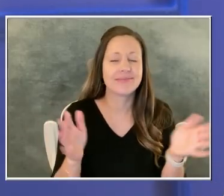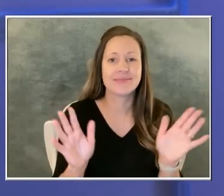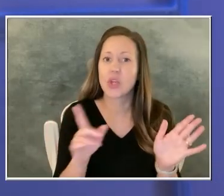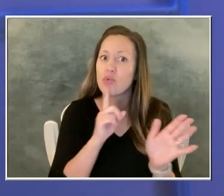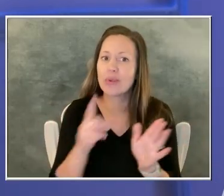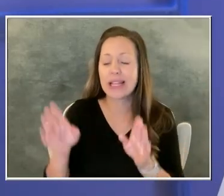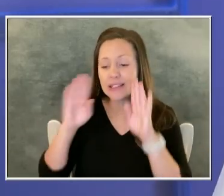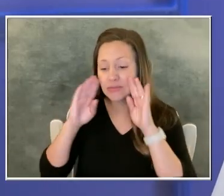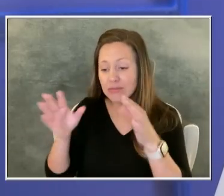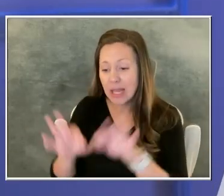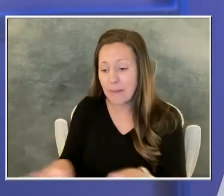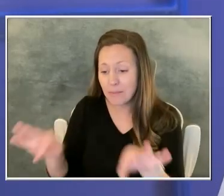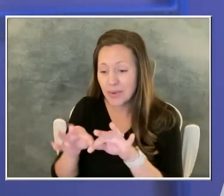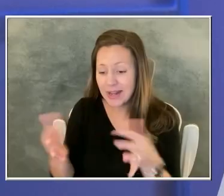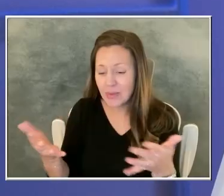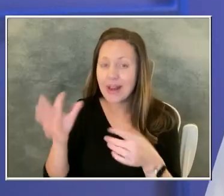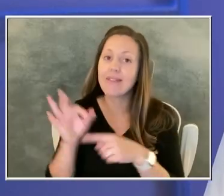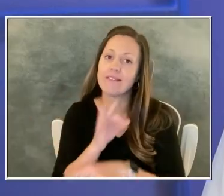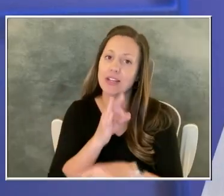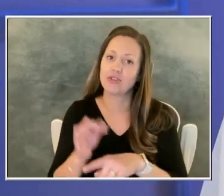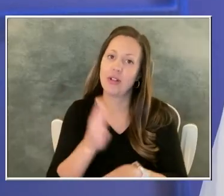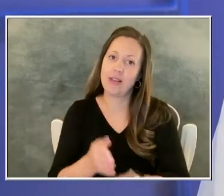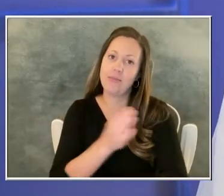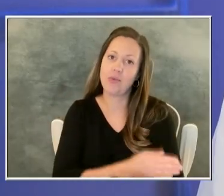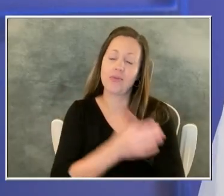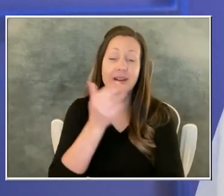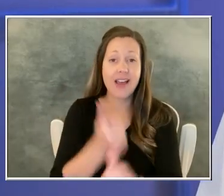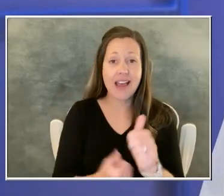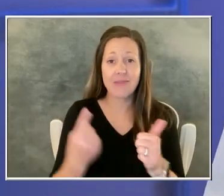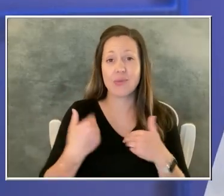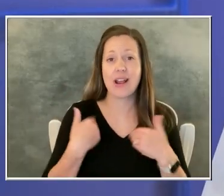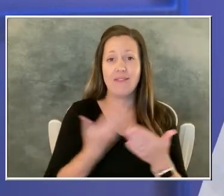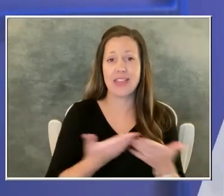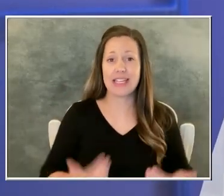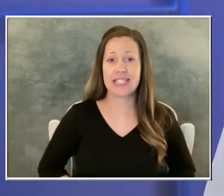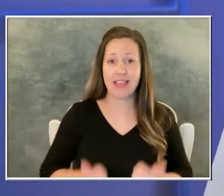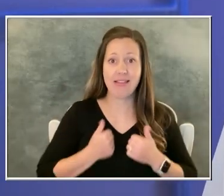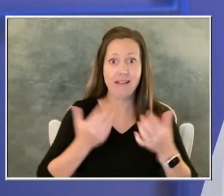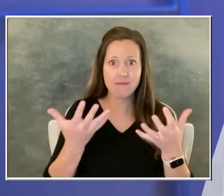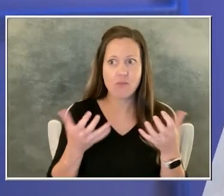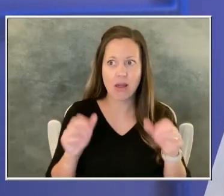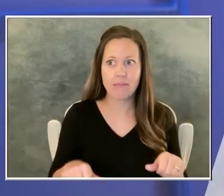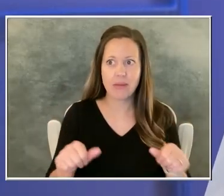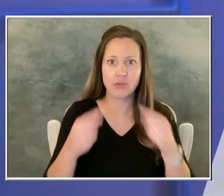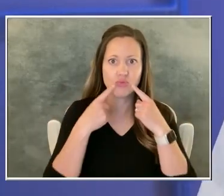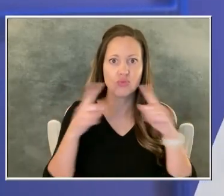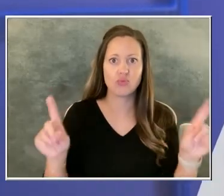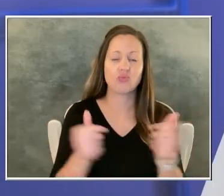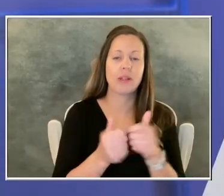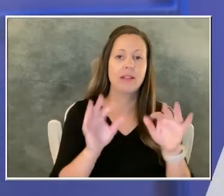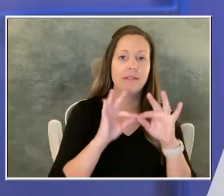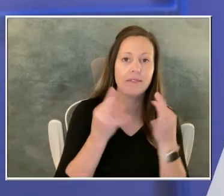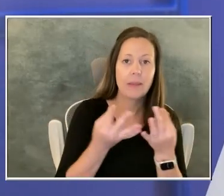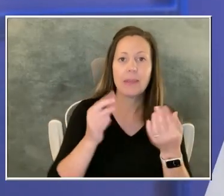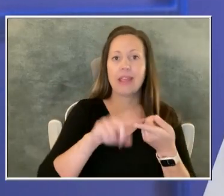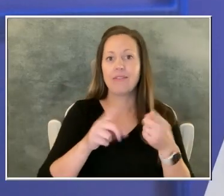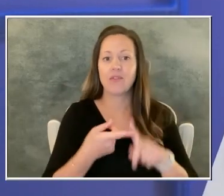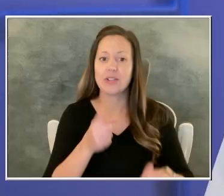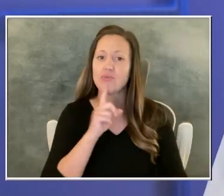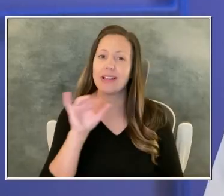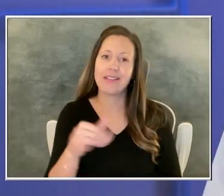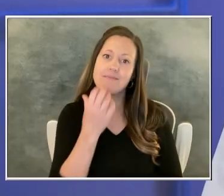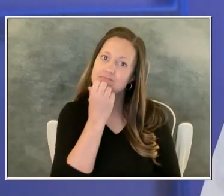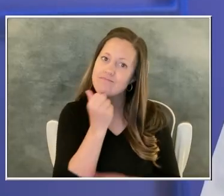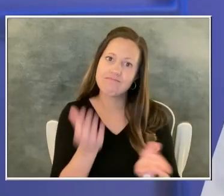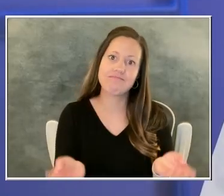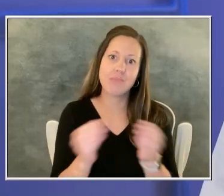functional improvement. Everybody has certain things in life that they want to be able to do with their family, with their friends, and that matters to me much more than a pain